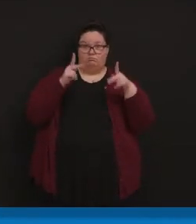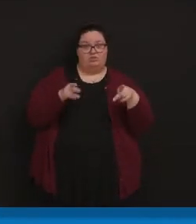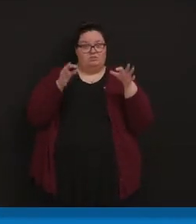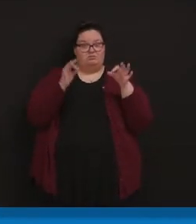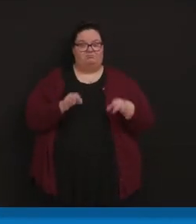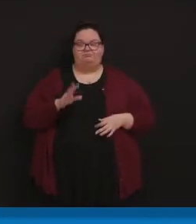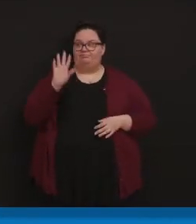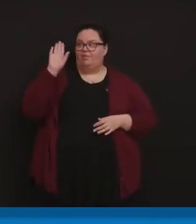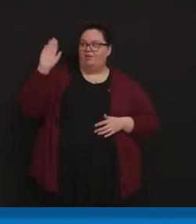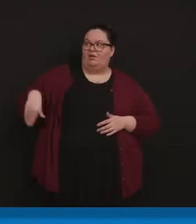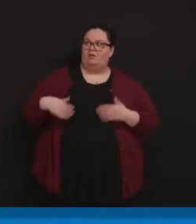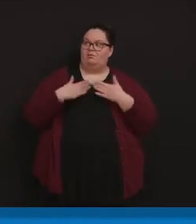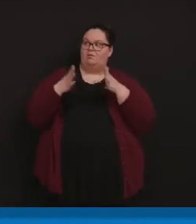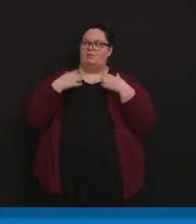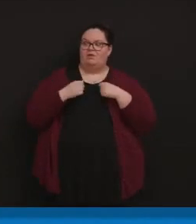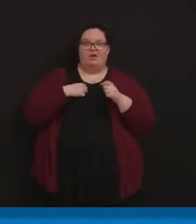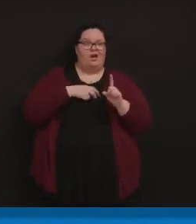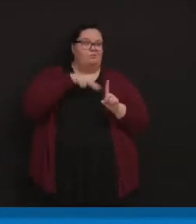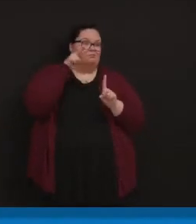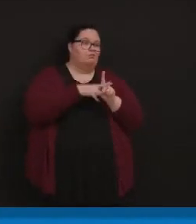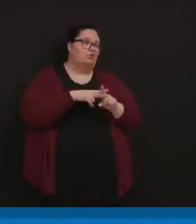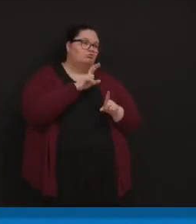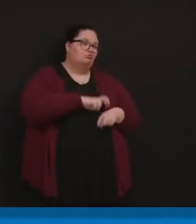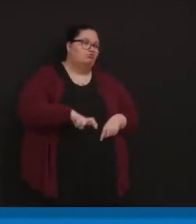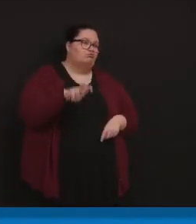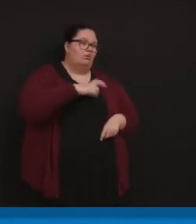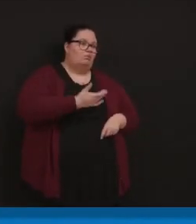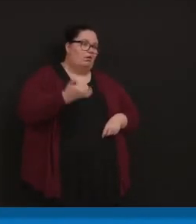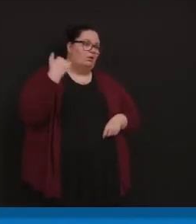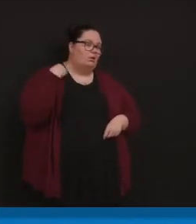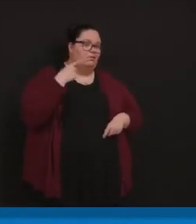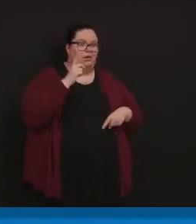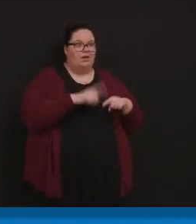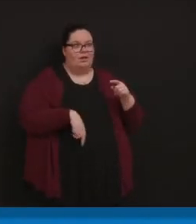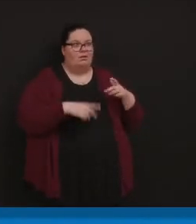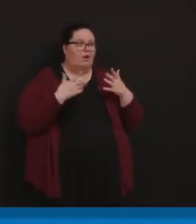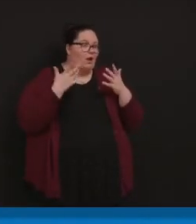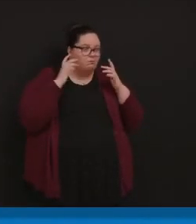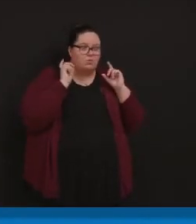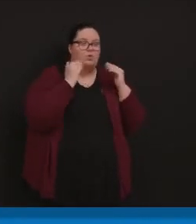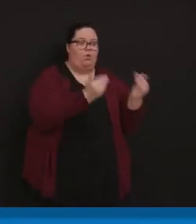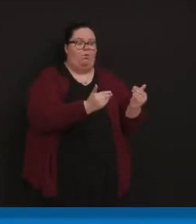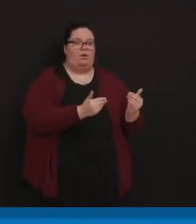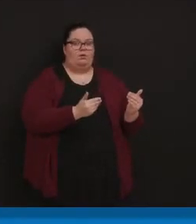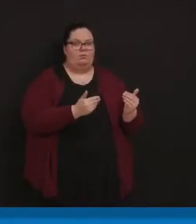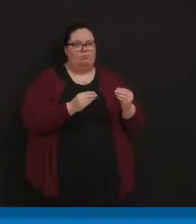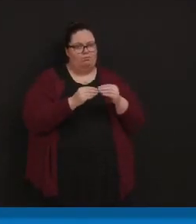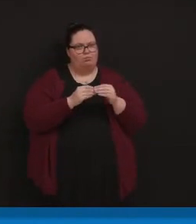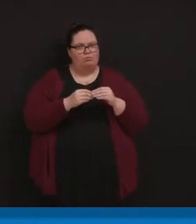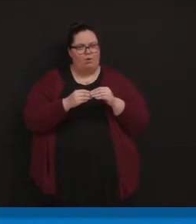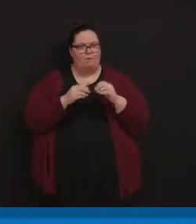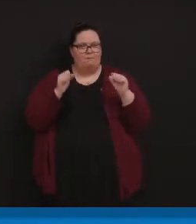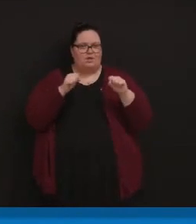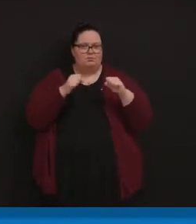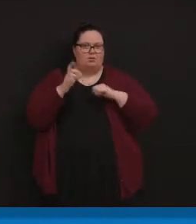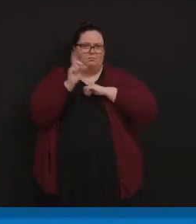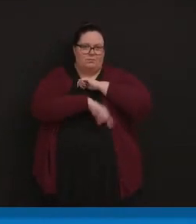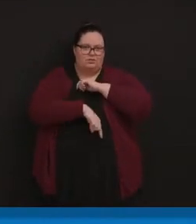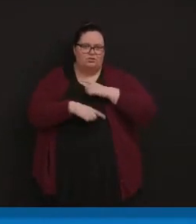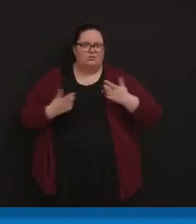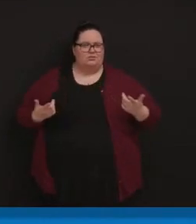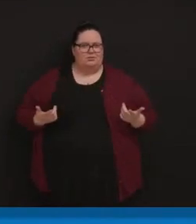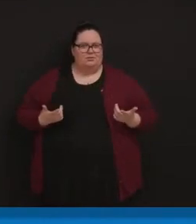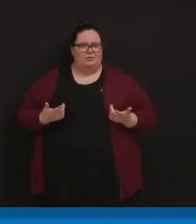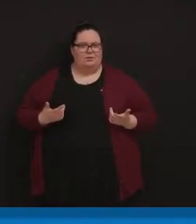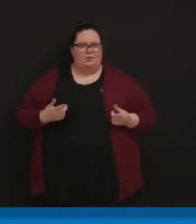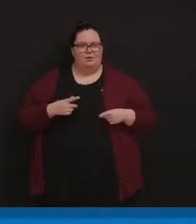ignore public health, ignore the safety and well-being of the people they care for, the more there are going to be consequences. And no one wants to